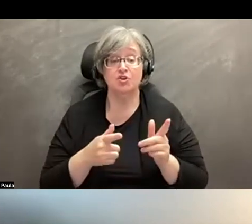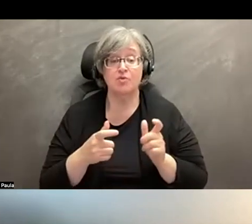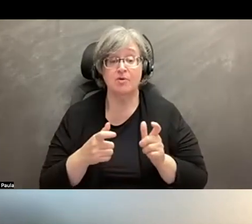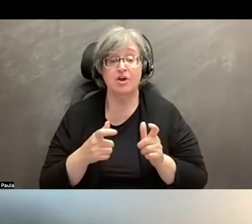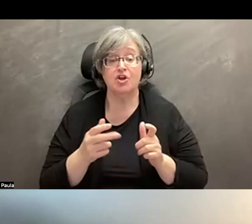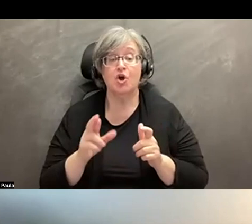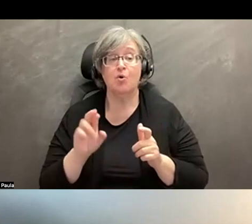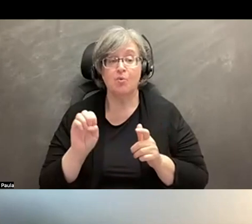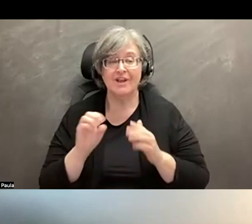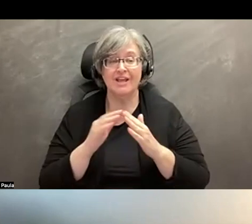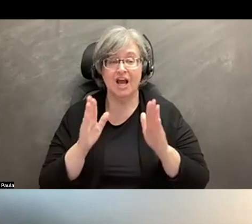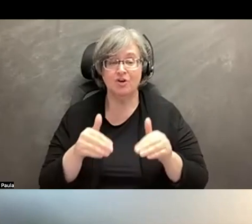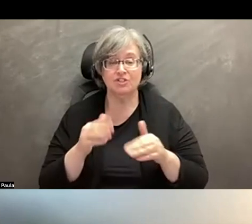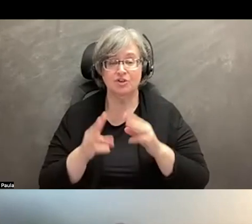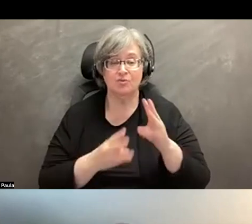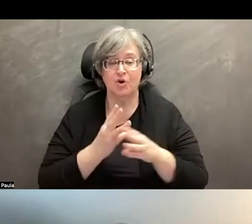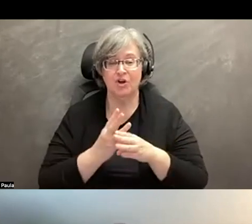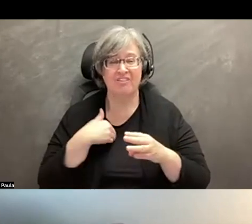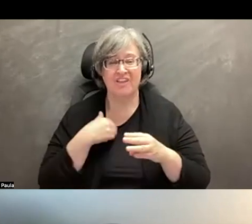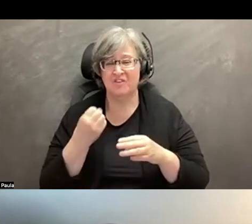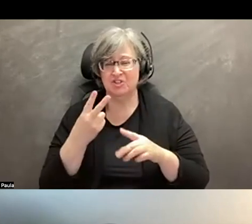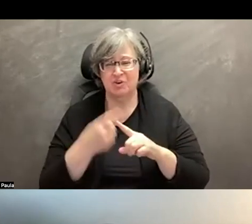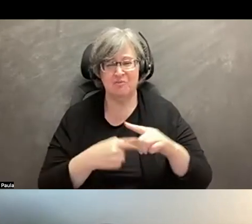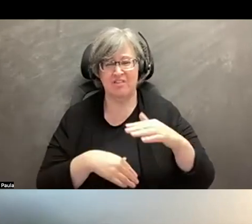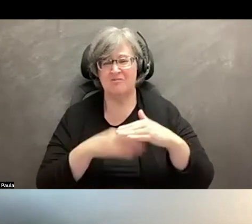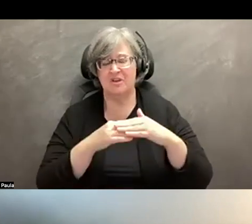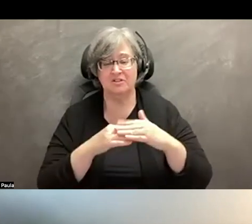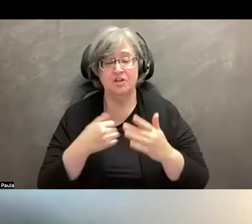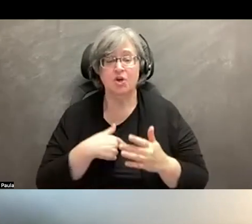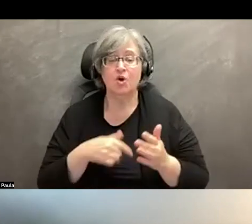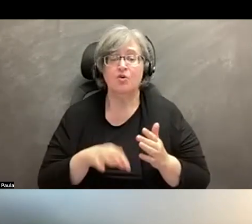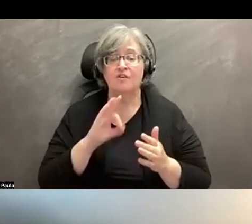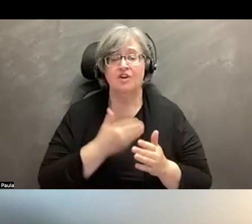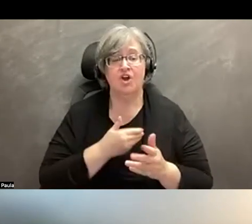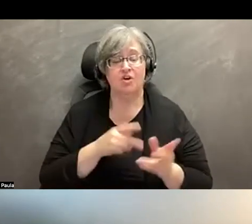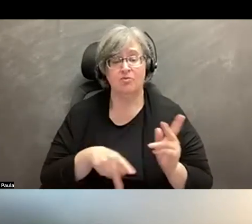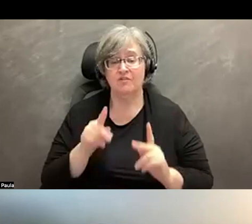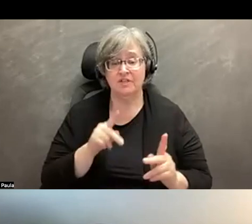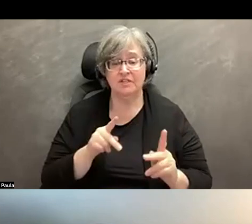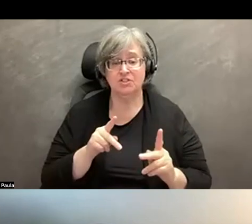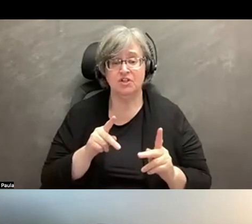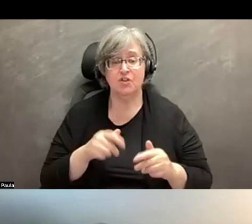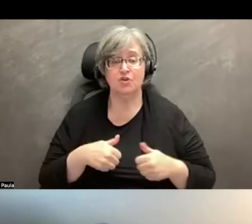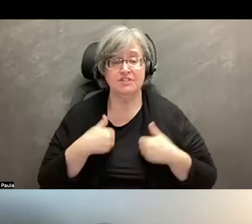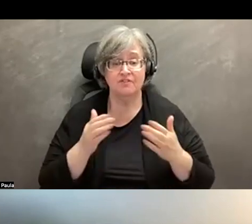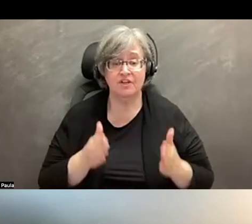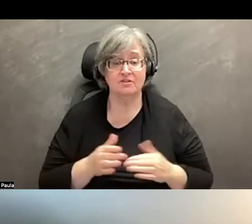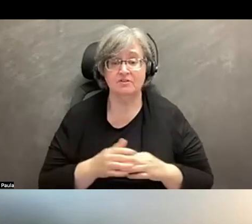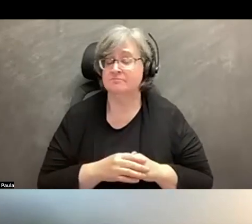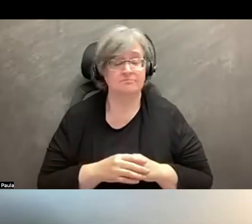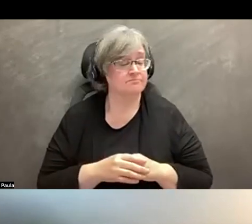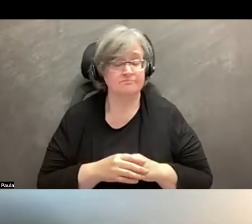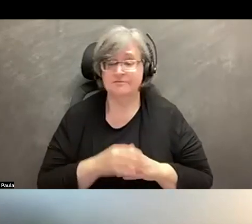where they have those time limits. We found that our population, our group of survivors, they were